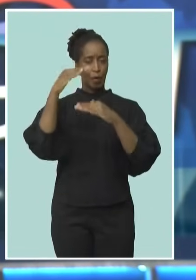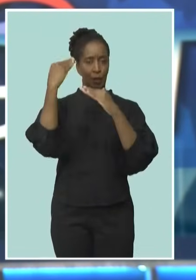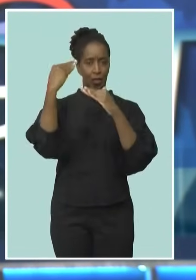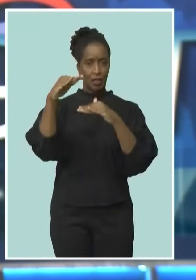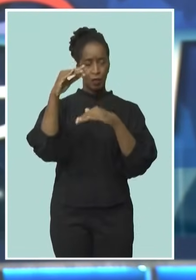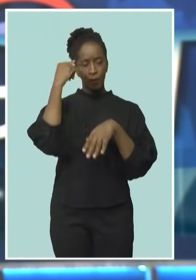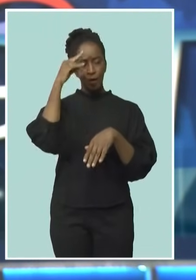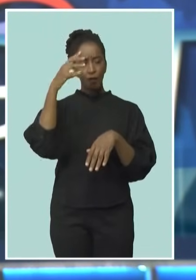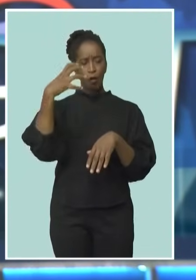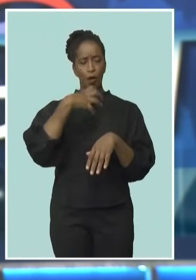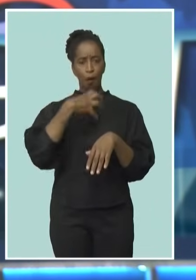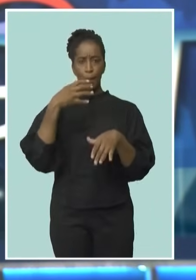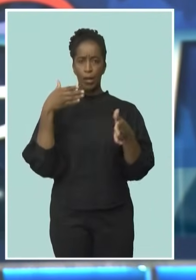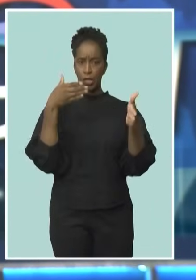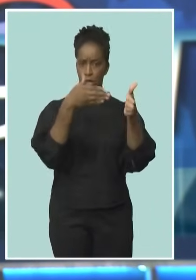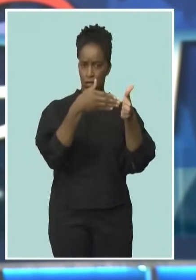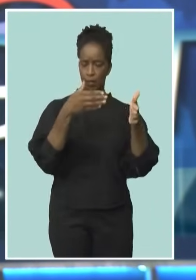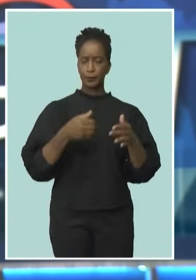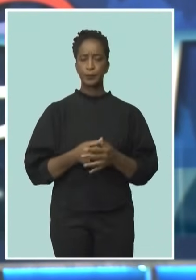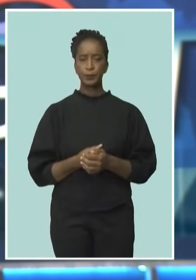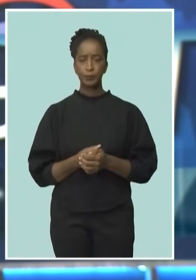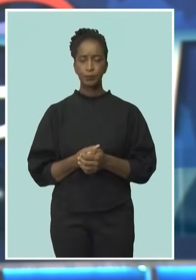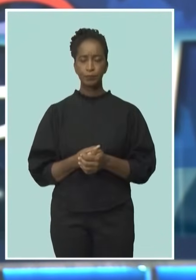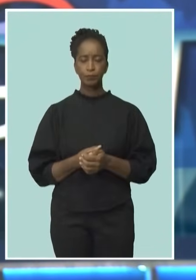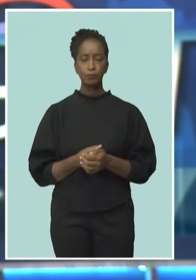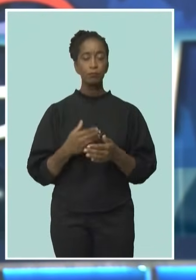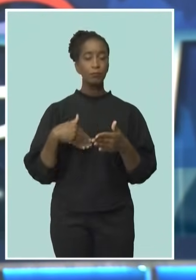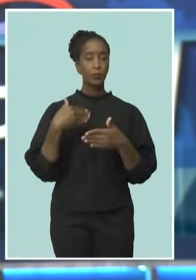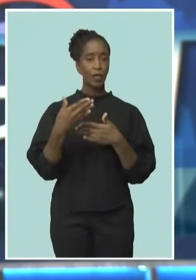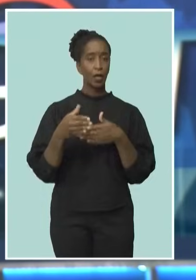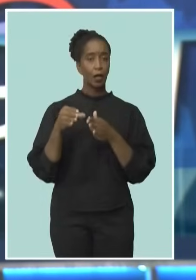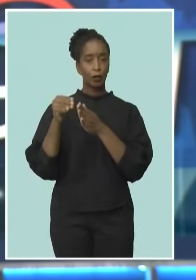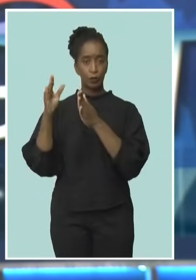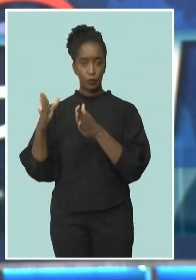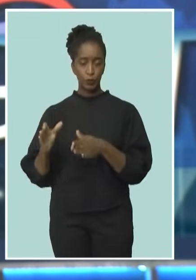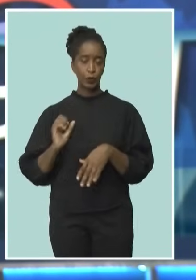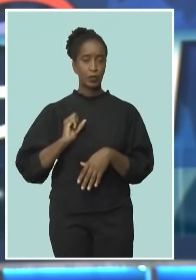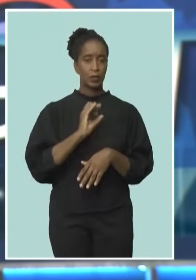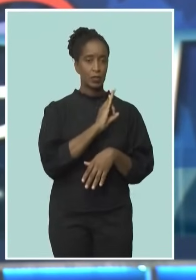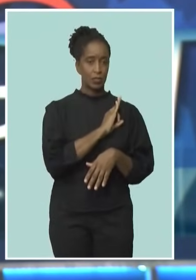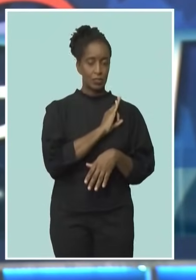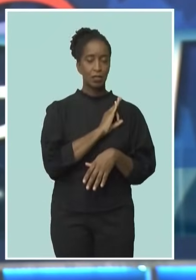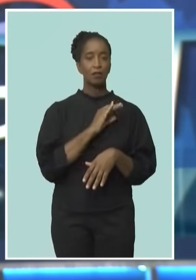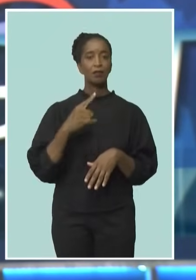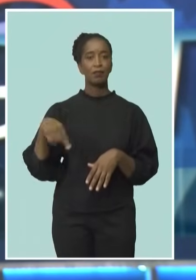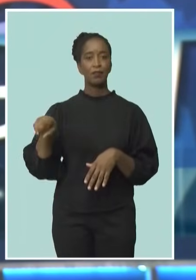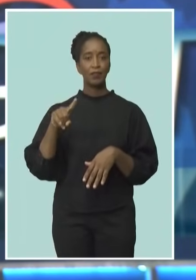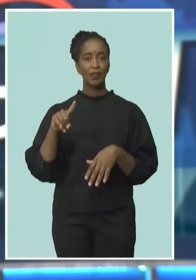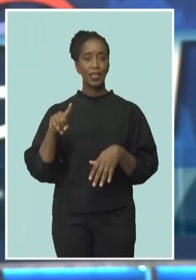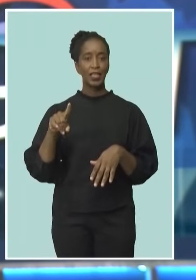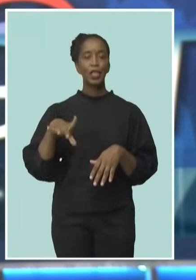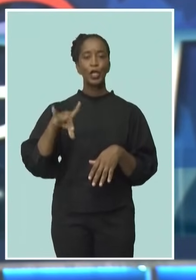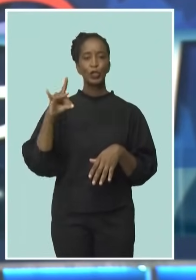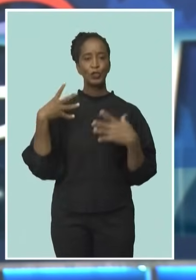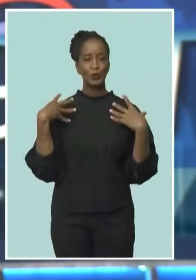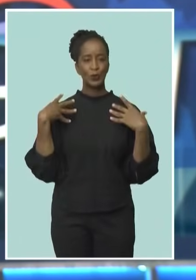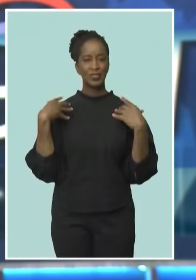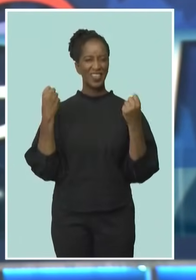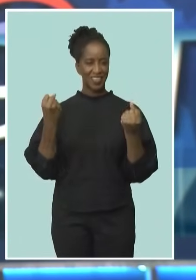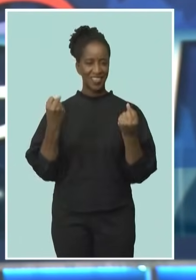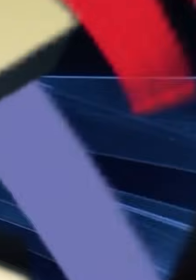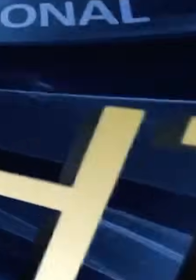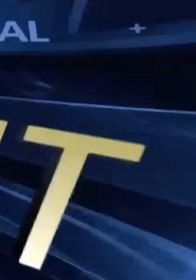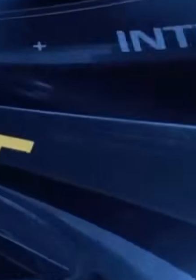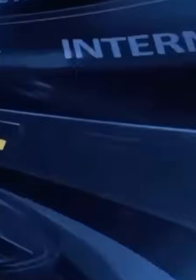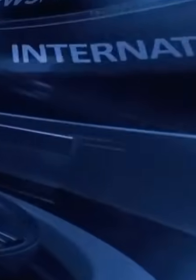procedures. And coming up, some students and staff at one primary school, well, they choose healthy living. We'll tell you who they